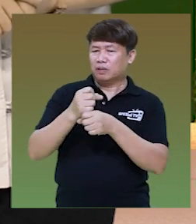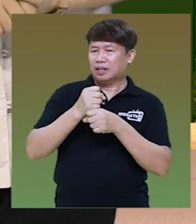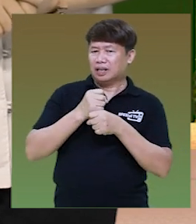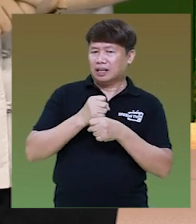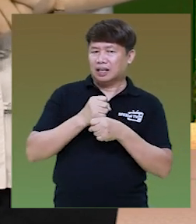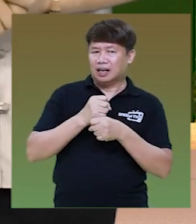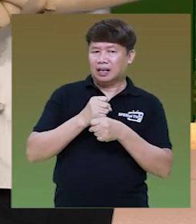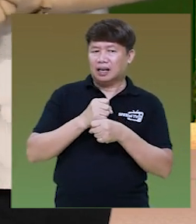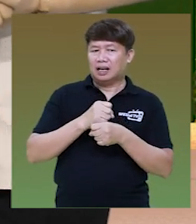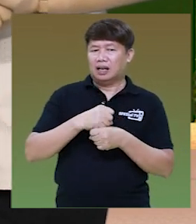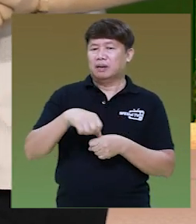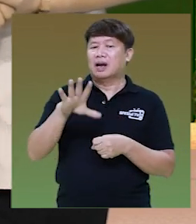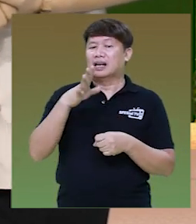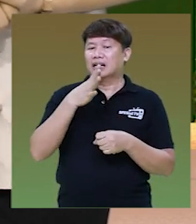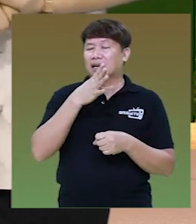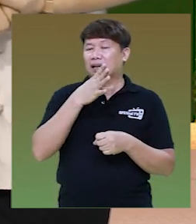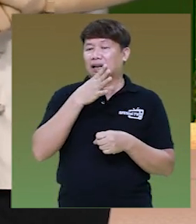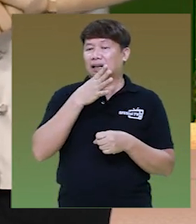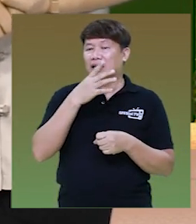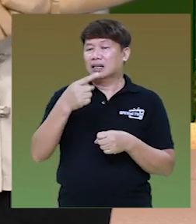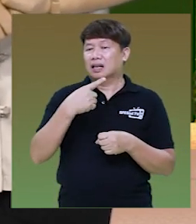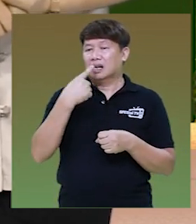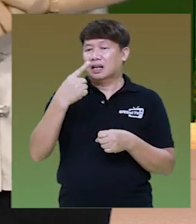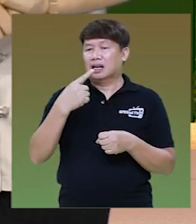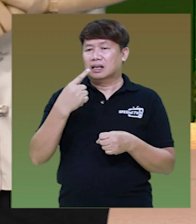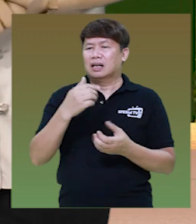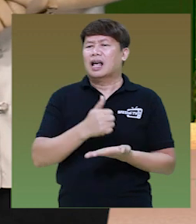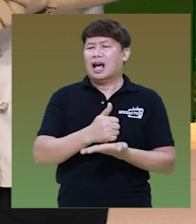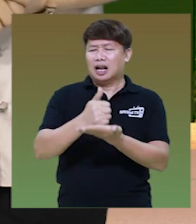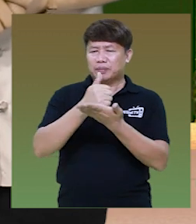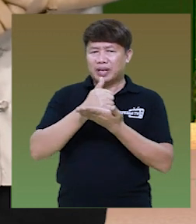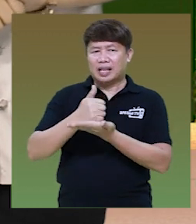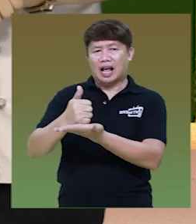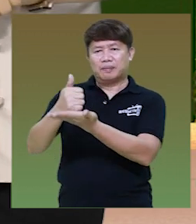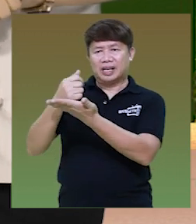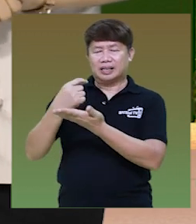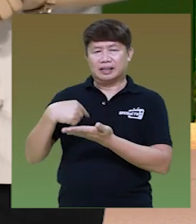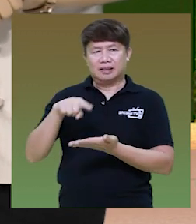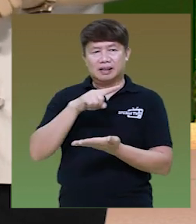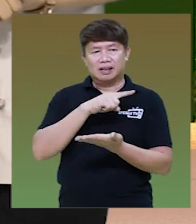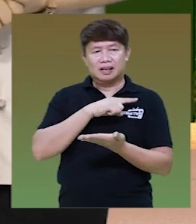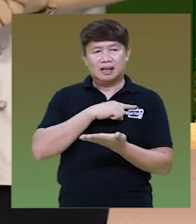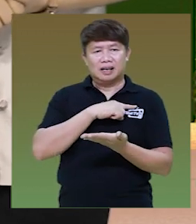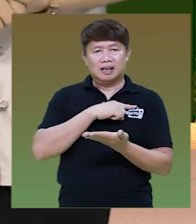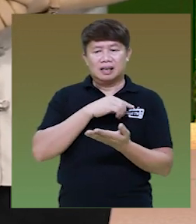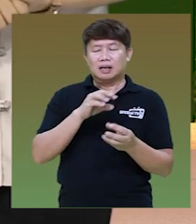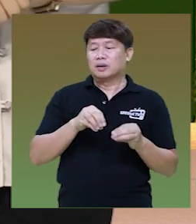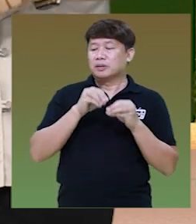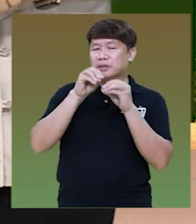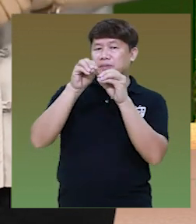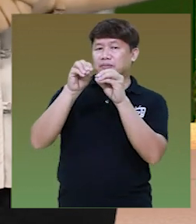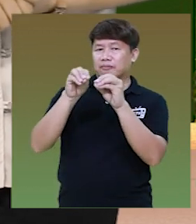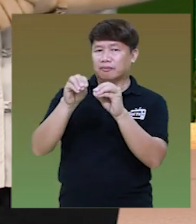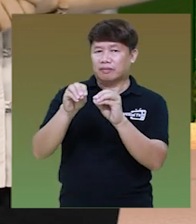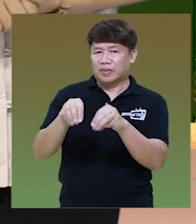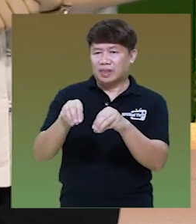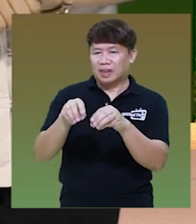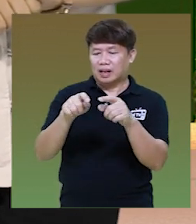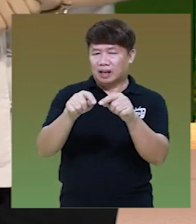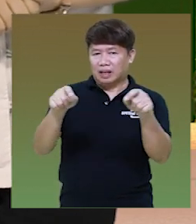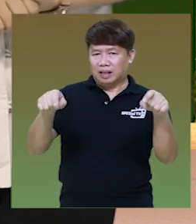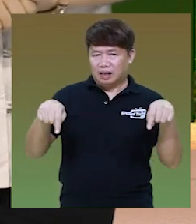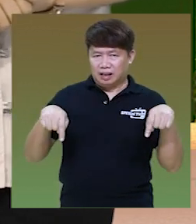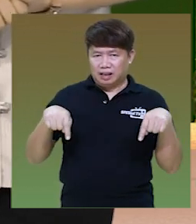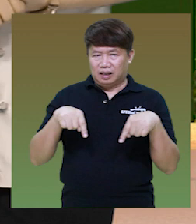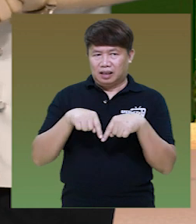in. The mother said, "We will help you." She put a tub in their yard